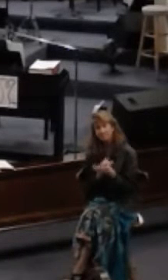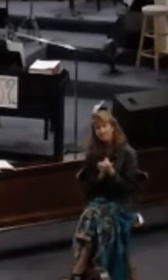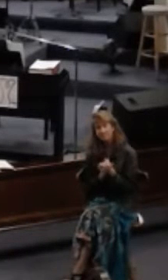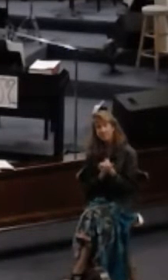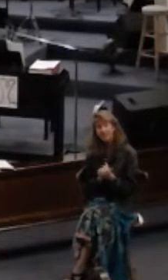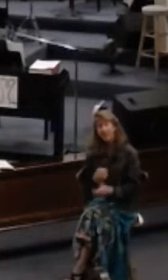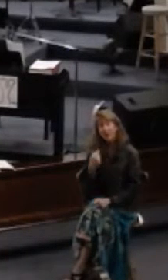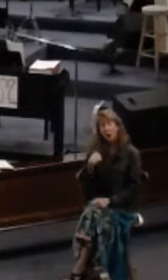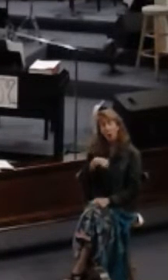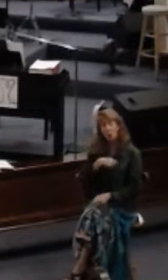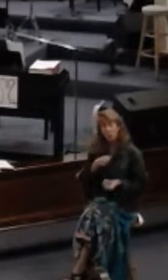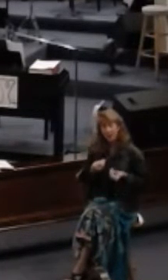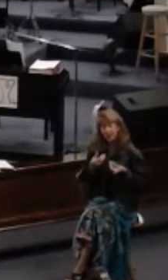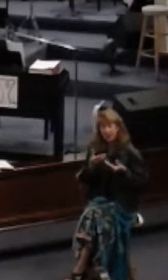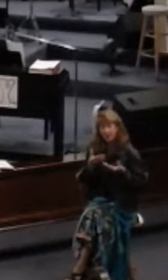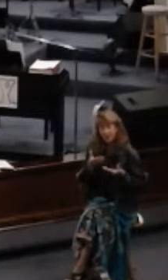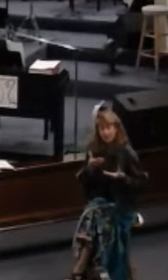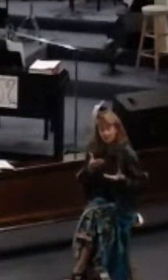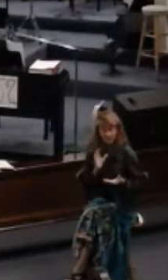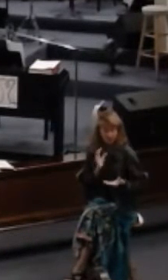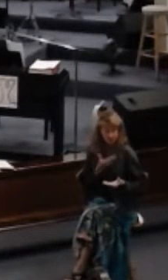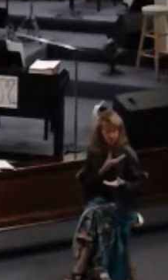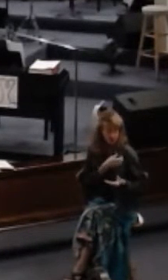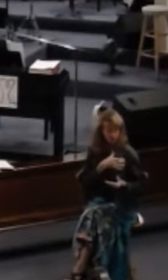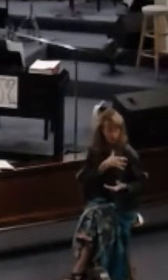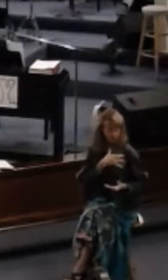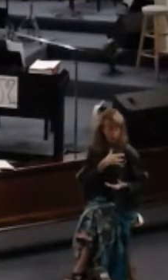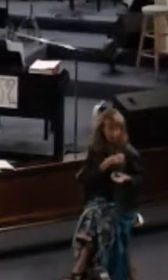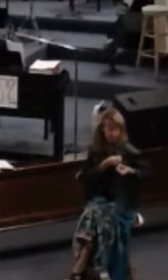we give sacrificially and God uses that.